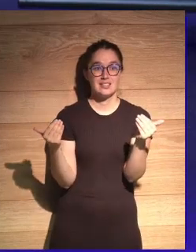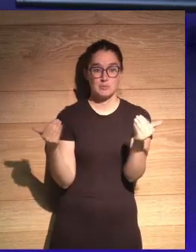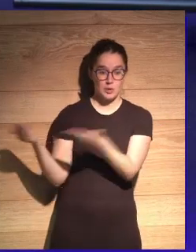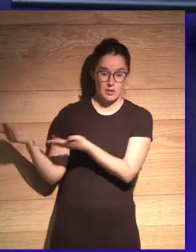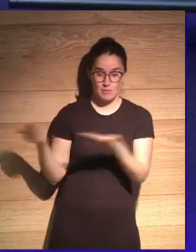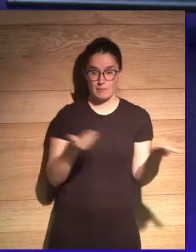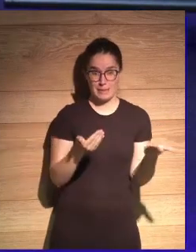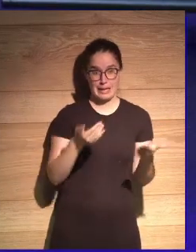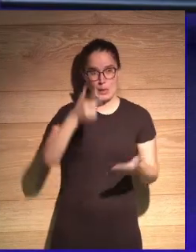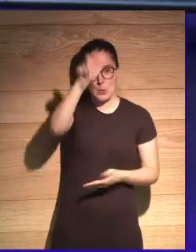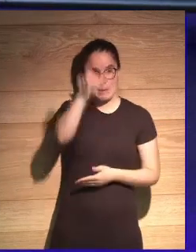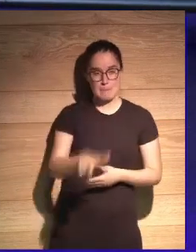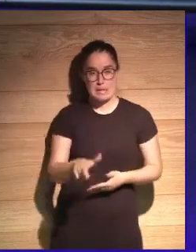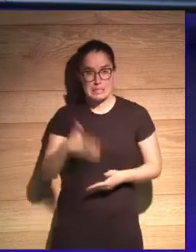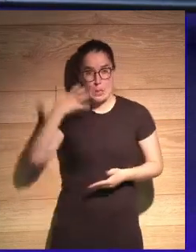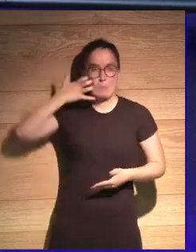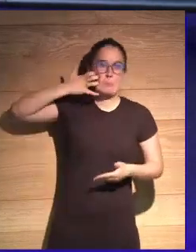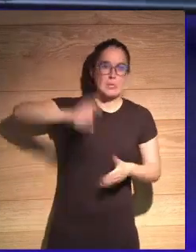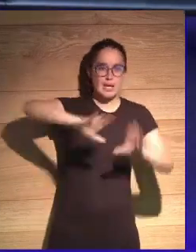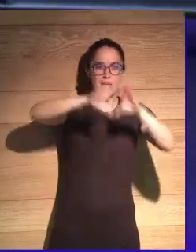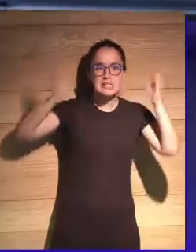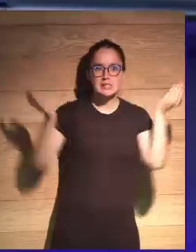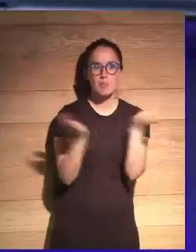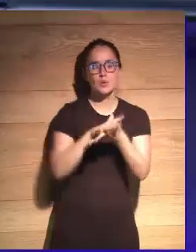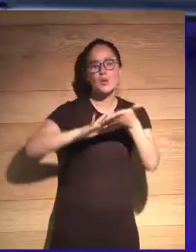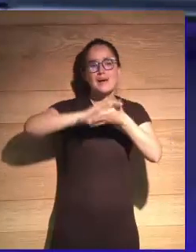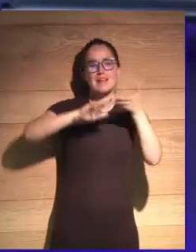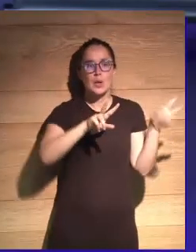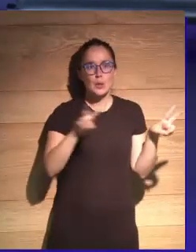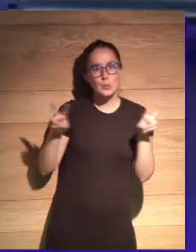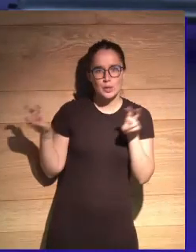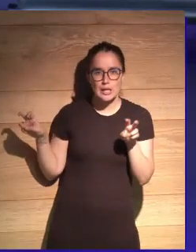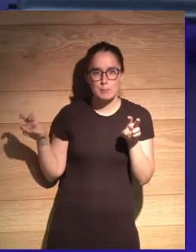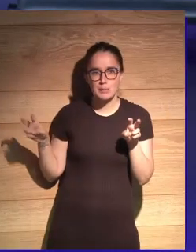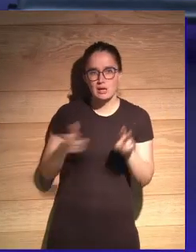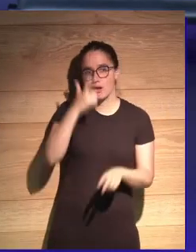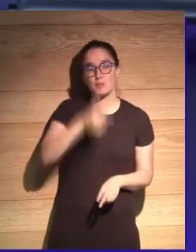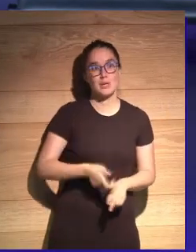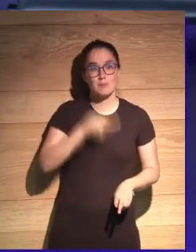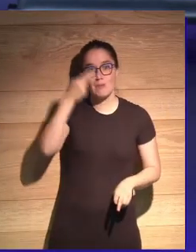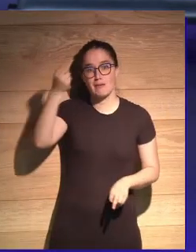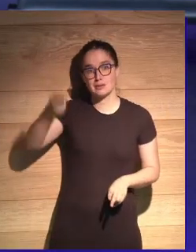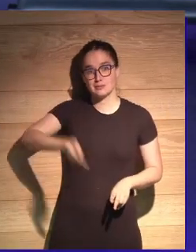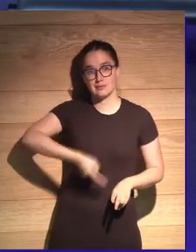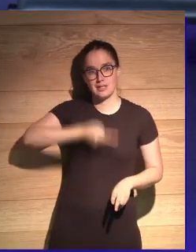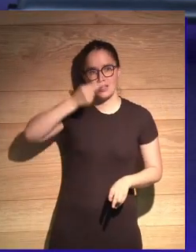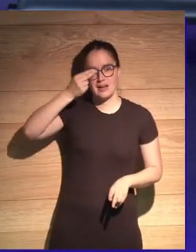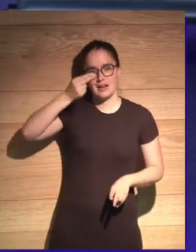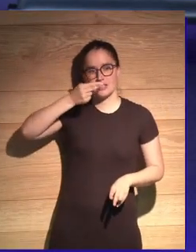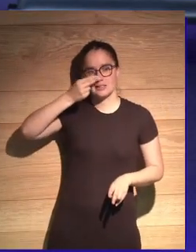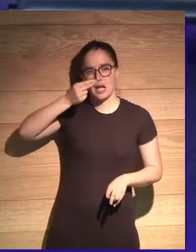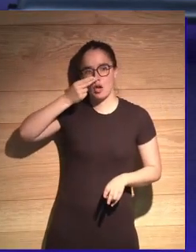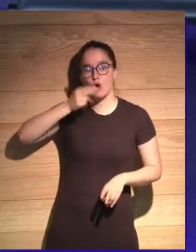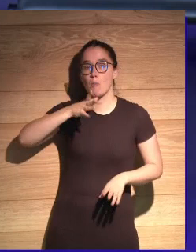I'm very pleased that you have invited an outsider to this world to